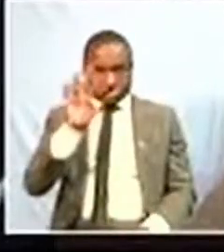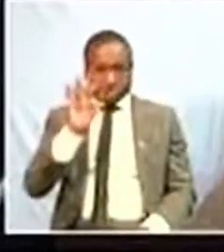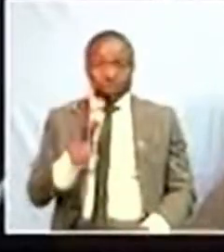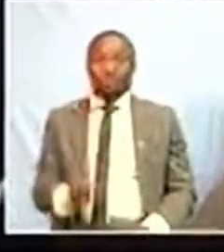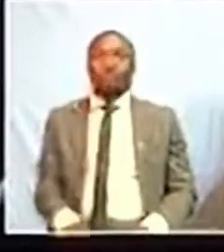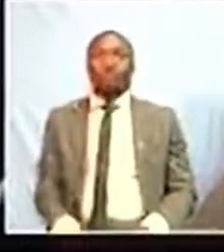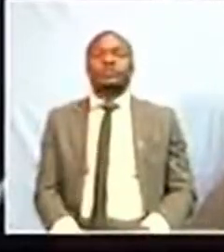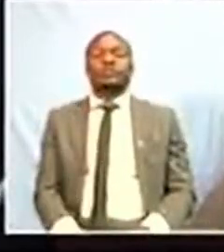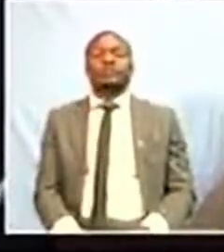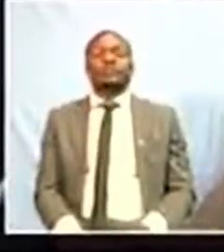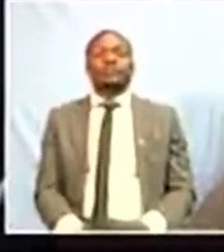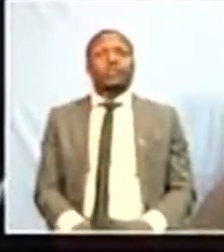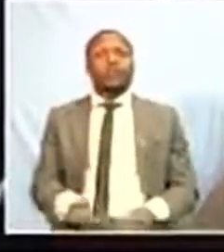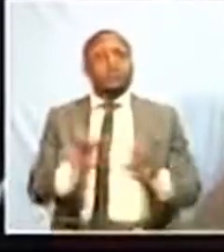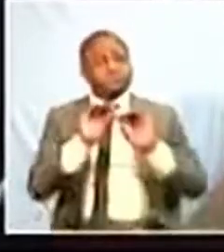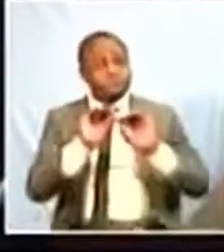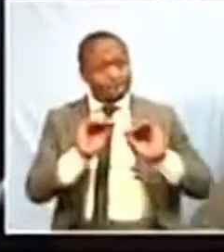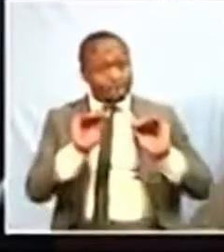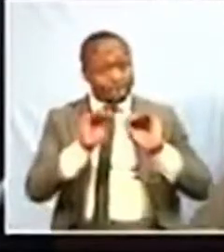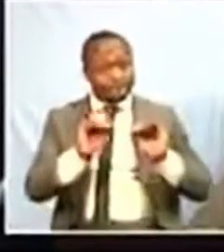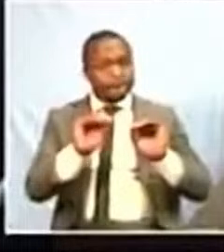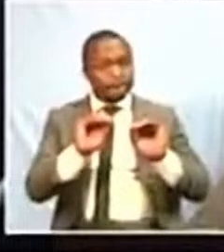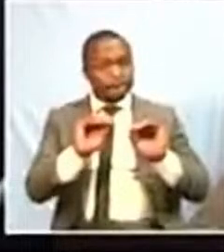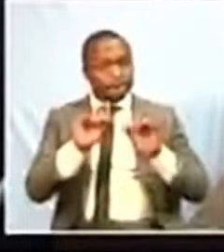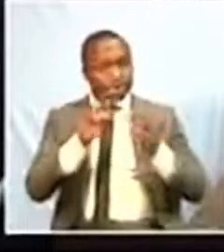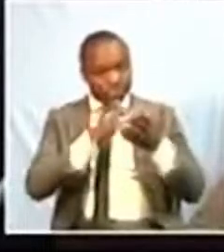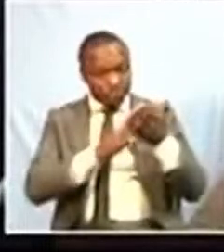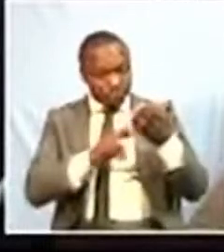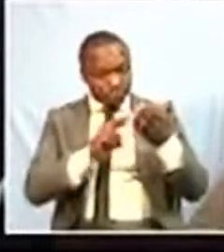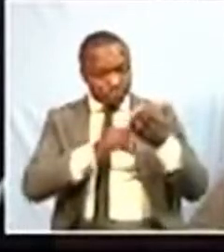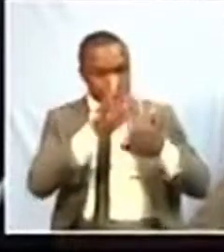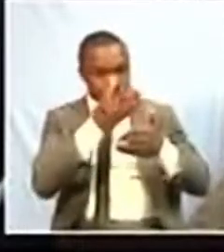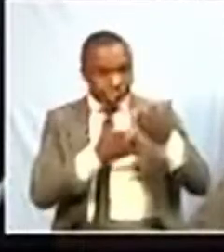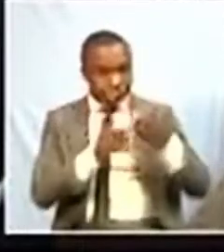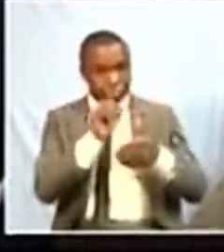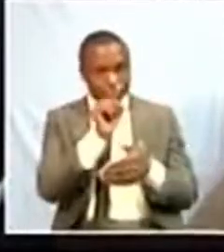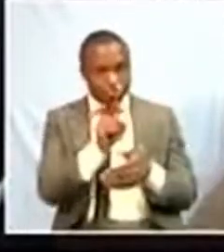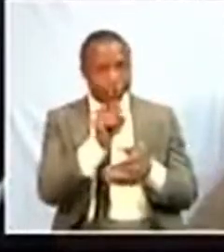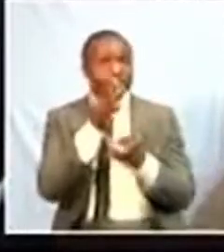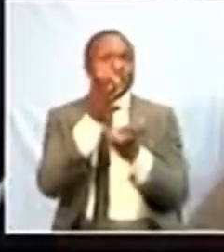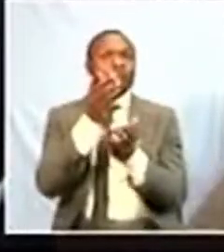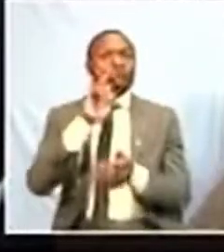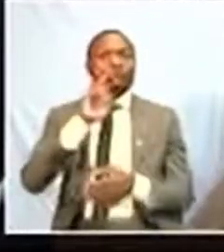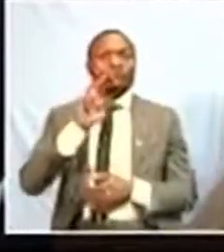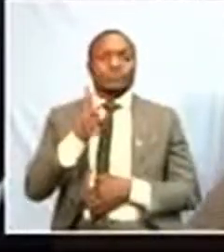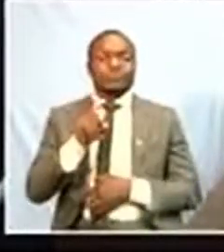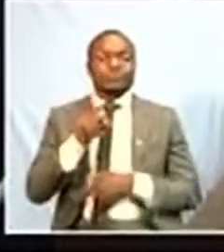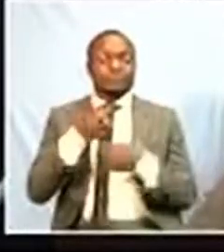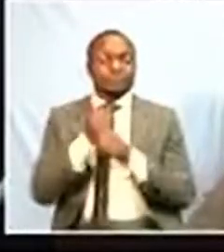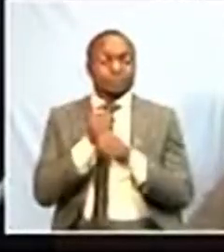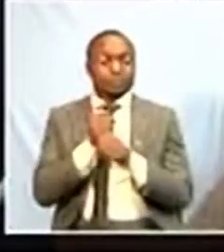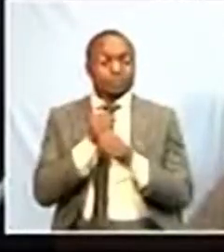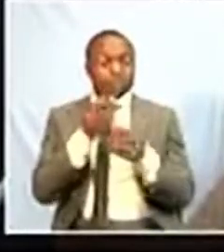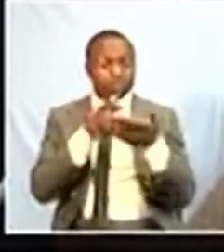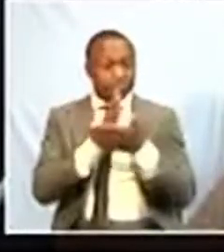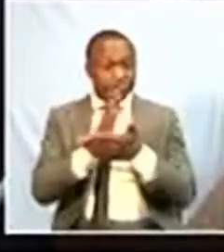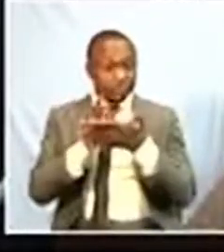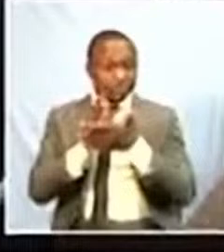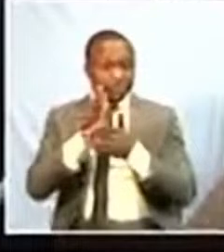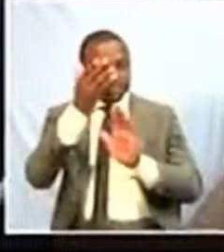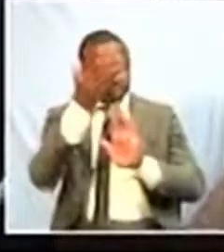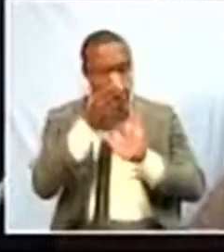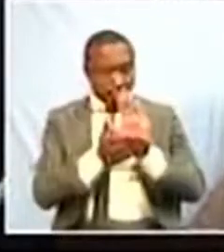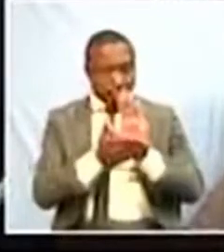2024. And the instructions read in part: you are required to make the following corrections on the